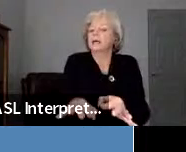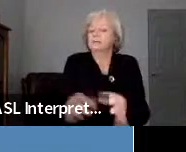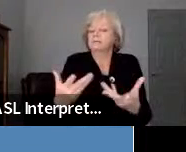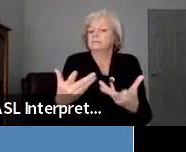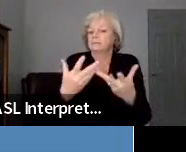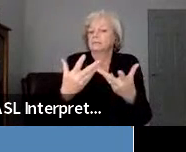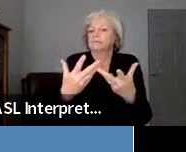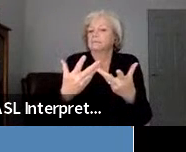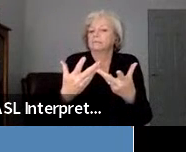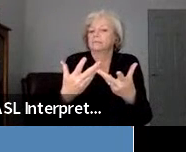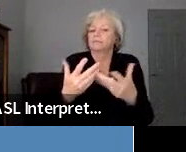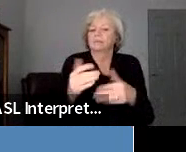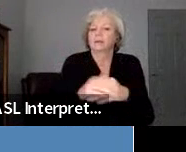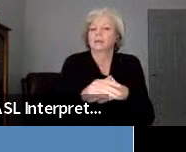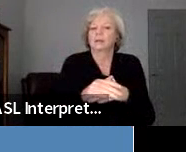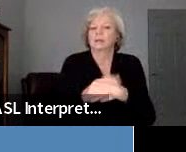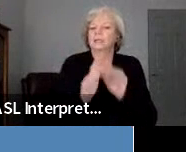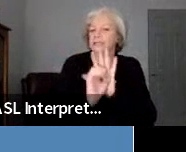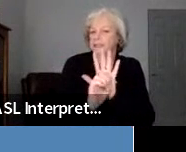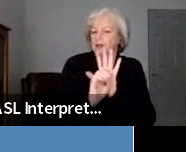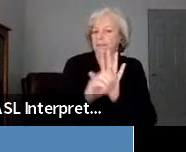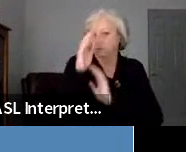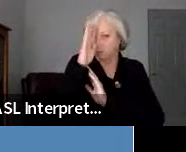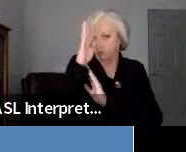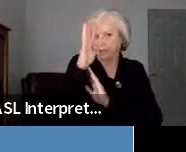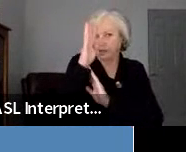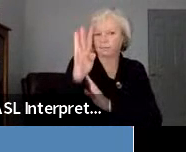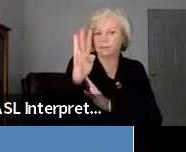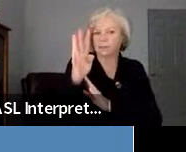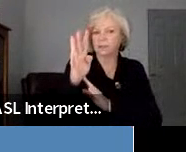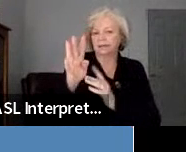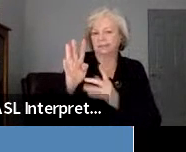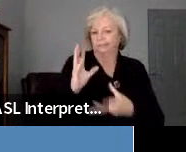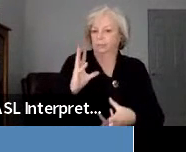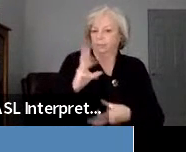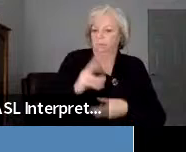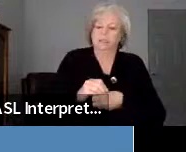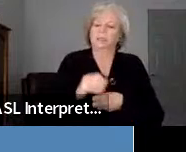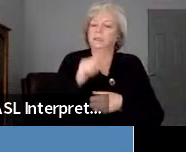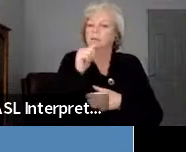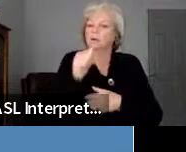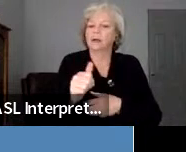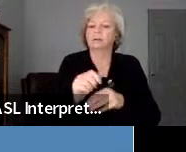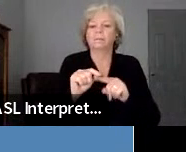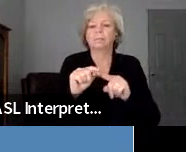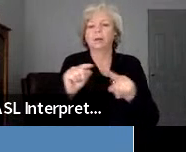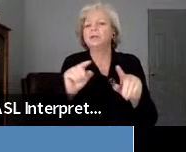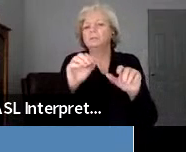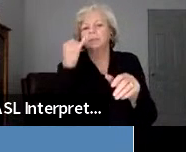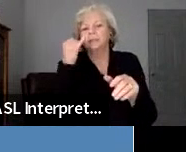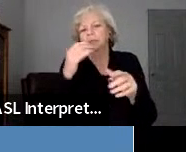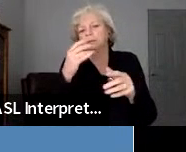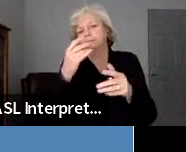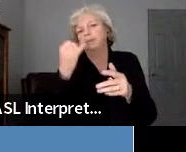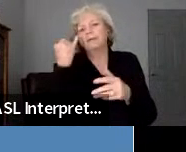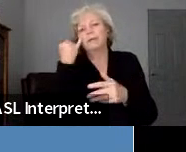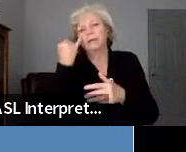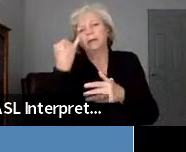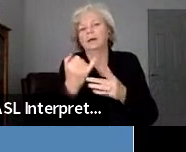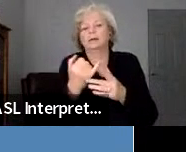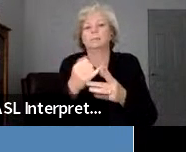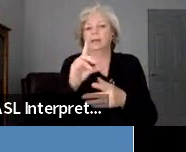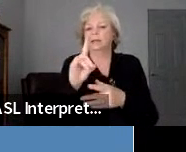here's some examples of creative. This isn't everything, but you can kind of get a sense of what this is looking like for the digital